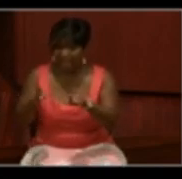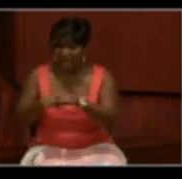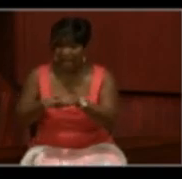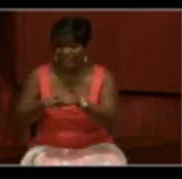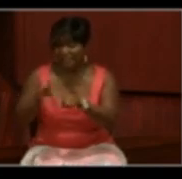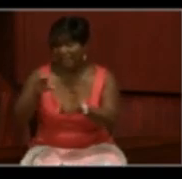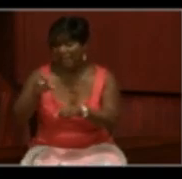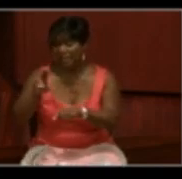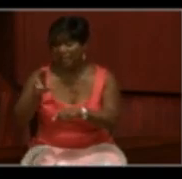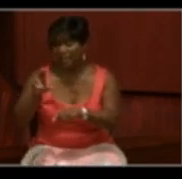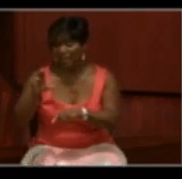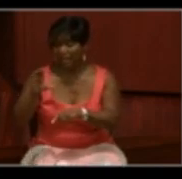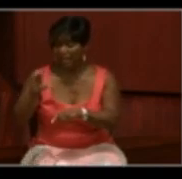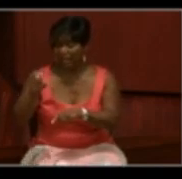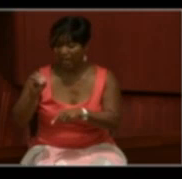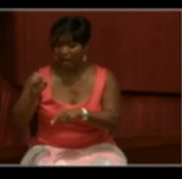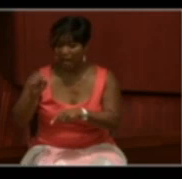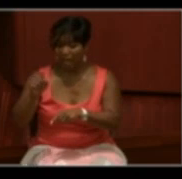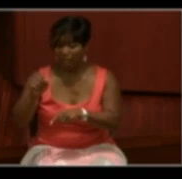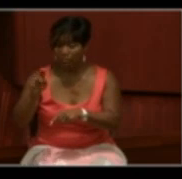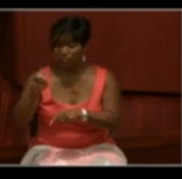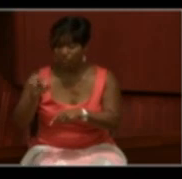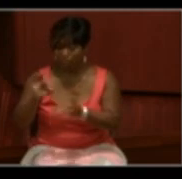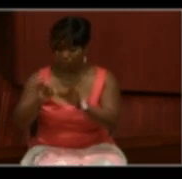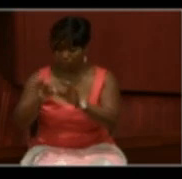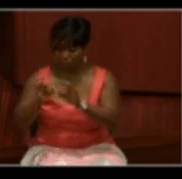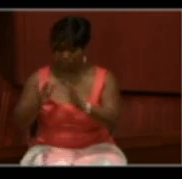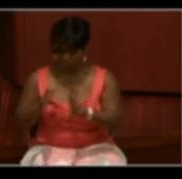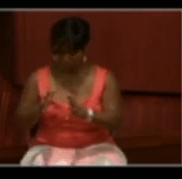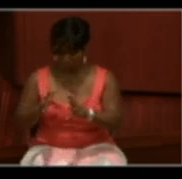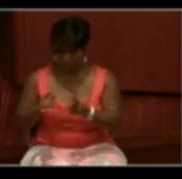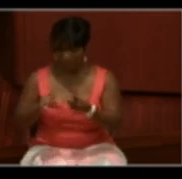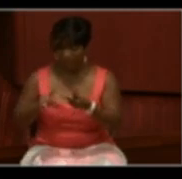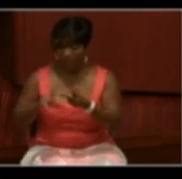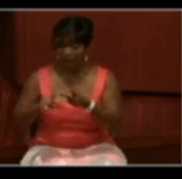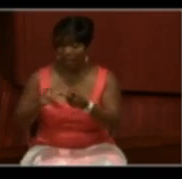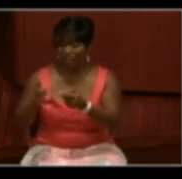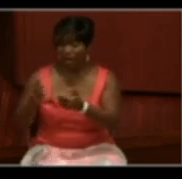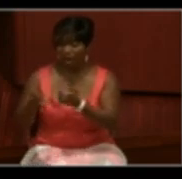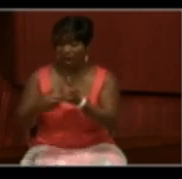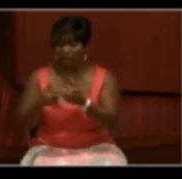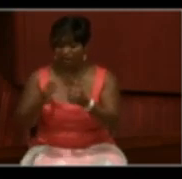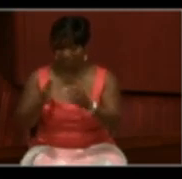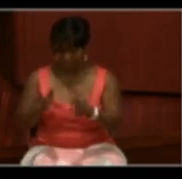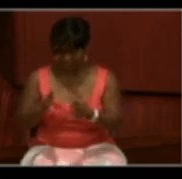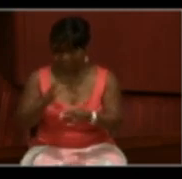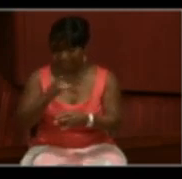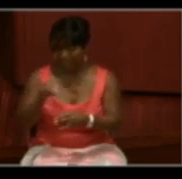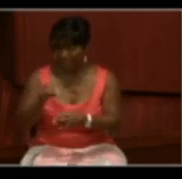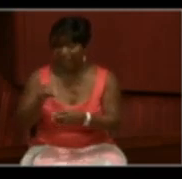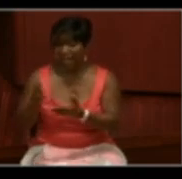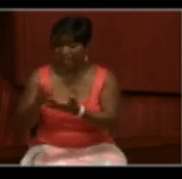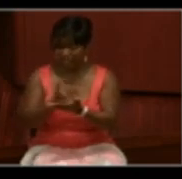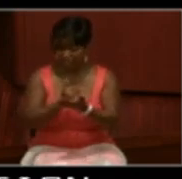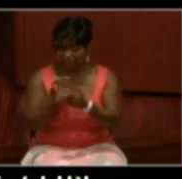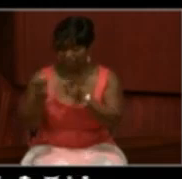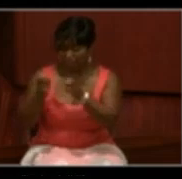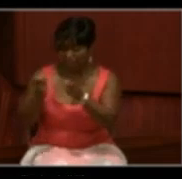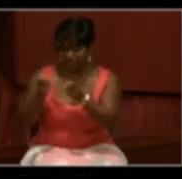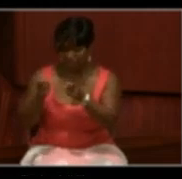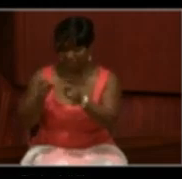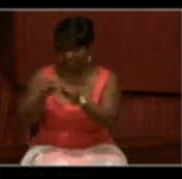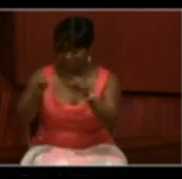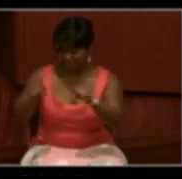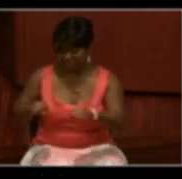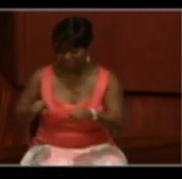interpreter, education assistant, archivist, and collections management assistant. She started working for the National